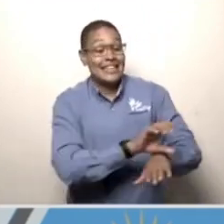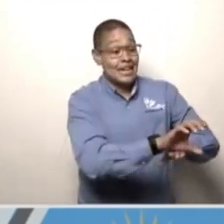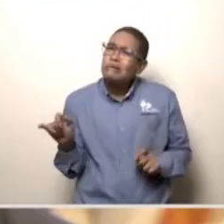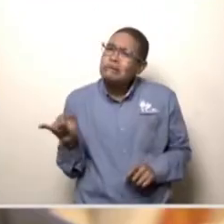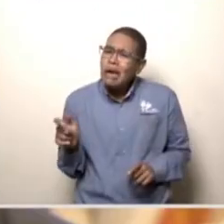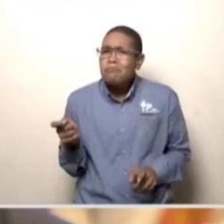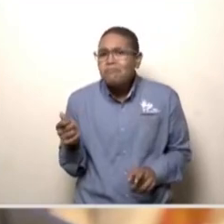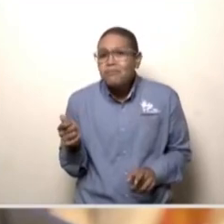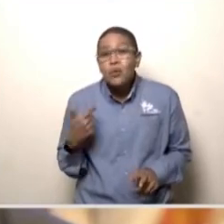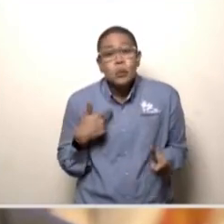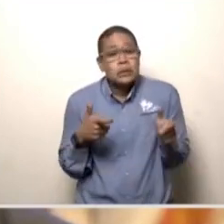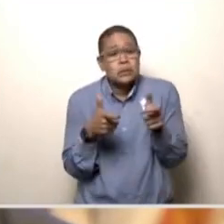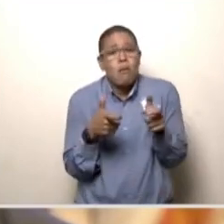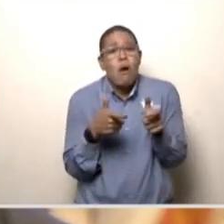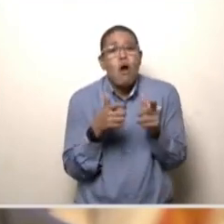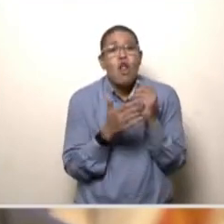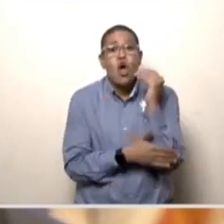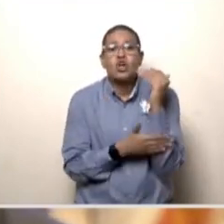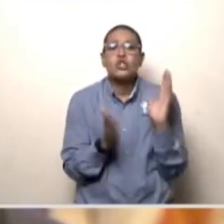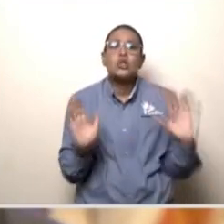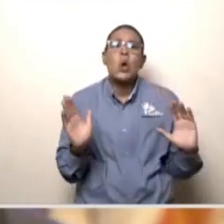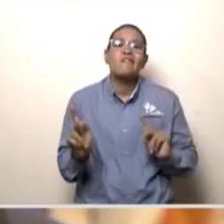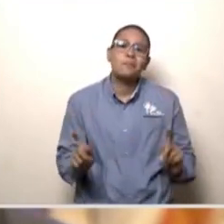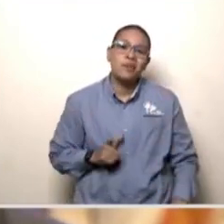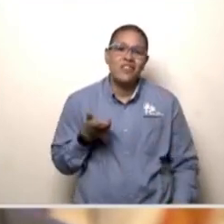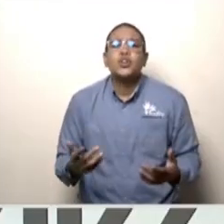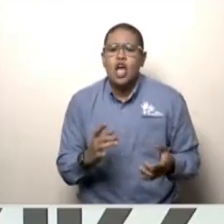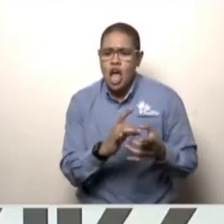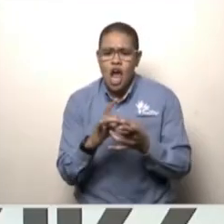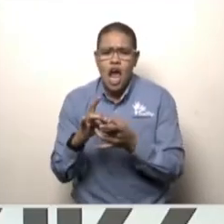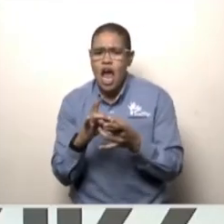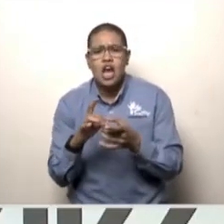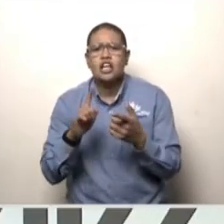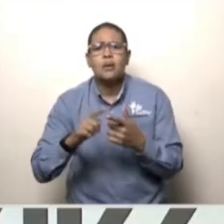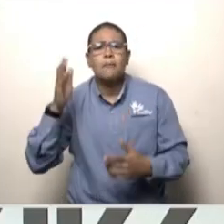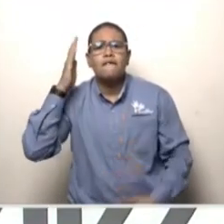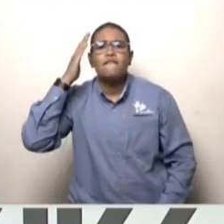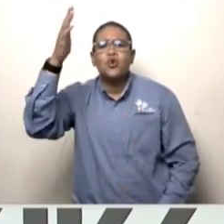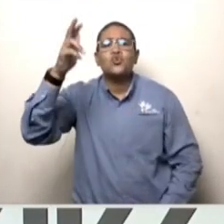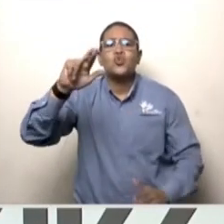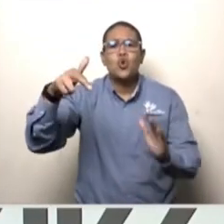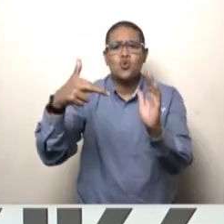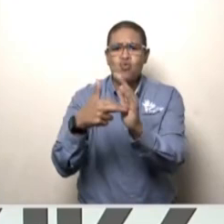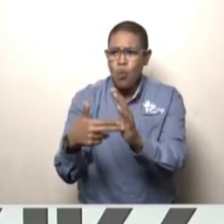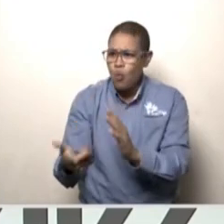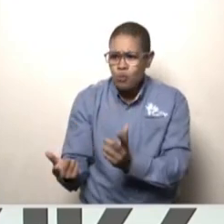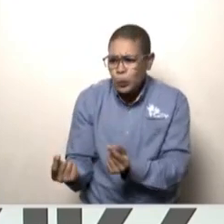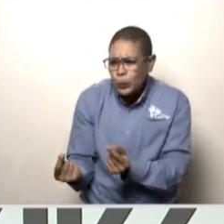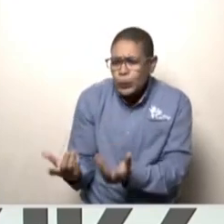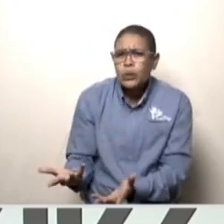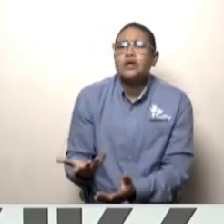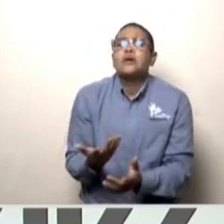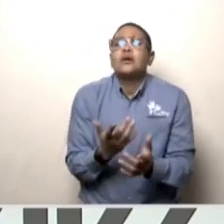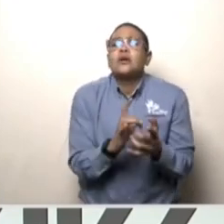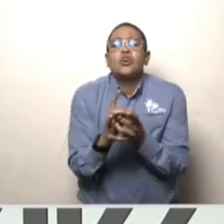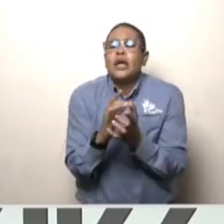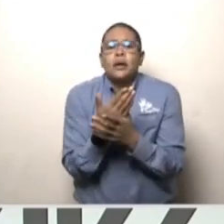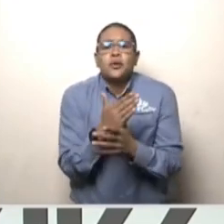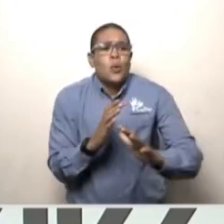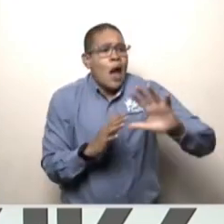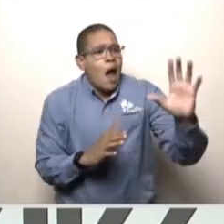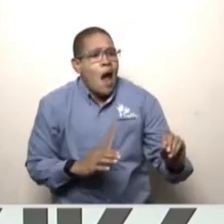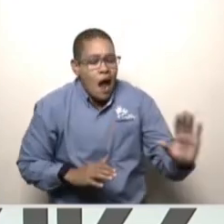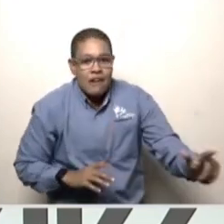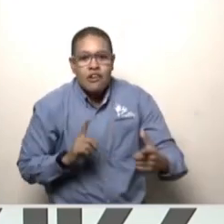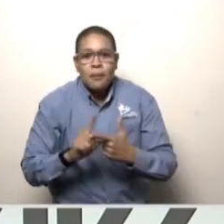AU. On the matter of the connection and future role of the relationship between the African